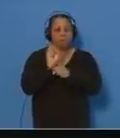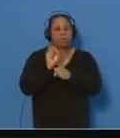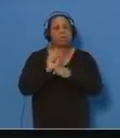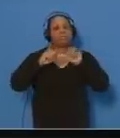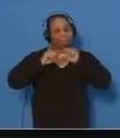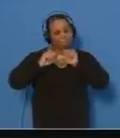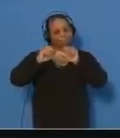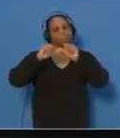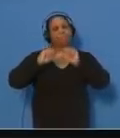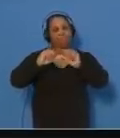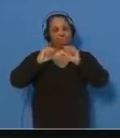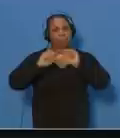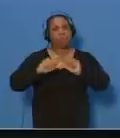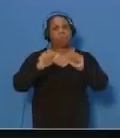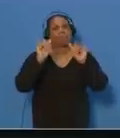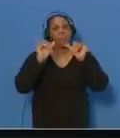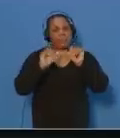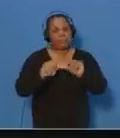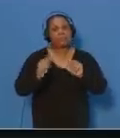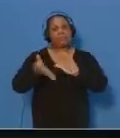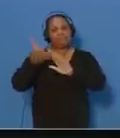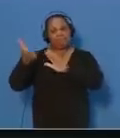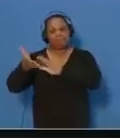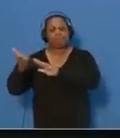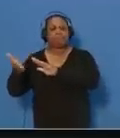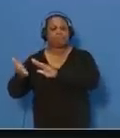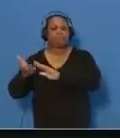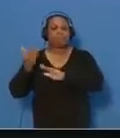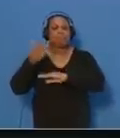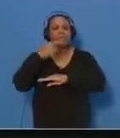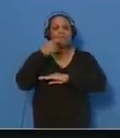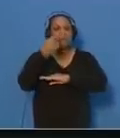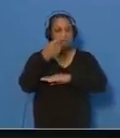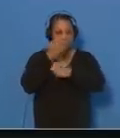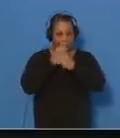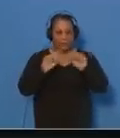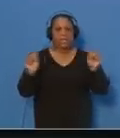work and remain operational to keep the public safe.